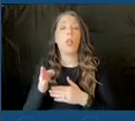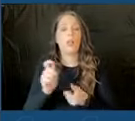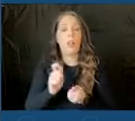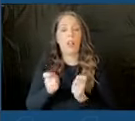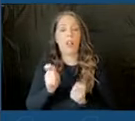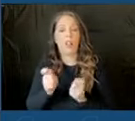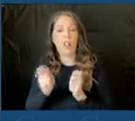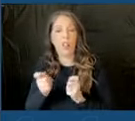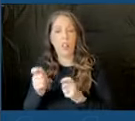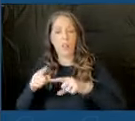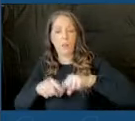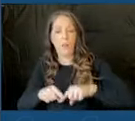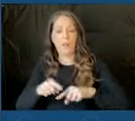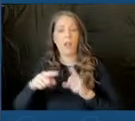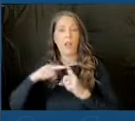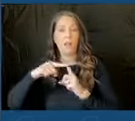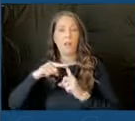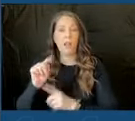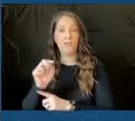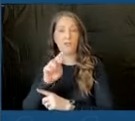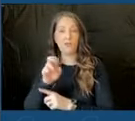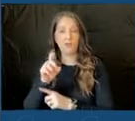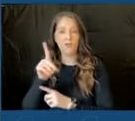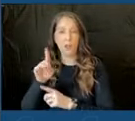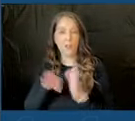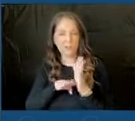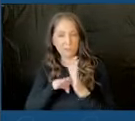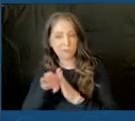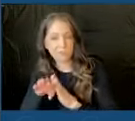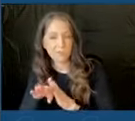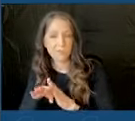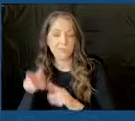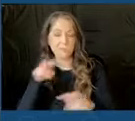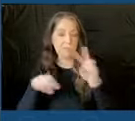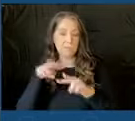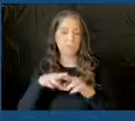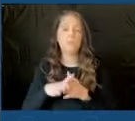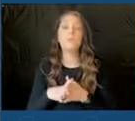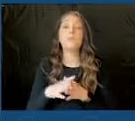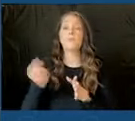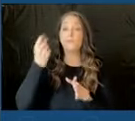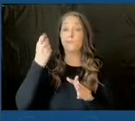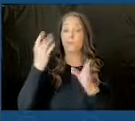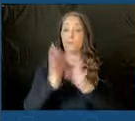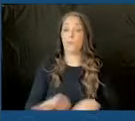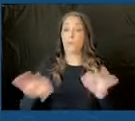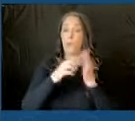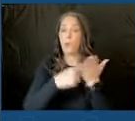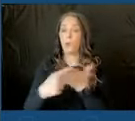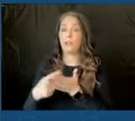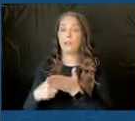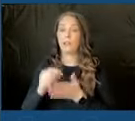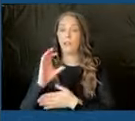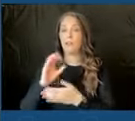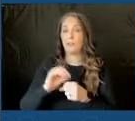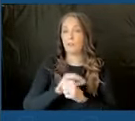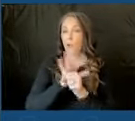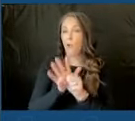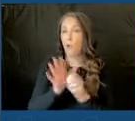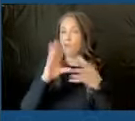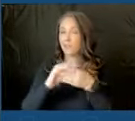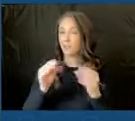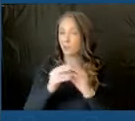with hospitalizations and cases. But before we get into that, it's always important to talk about where we are in the COVID story. It's been going on a very long time,